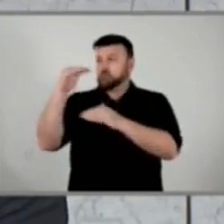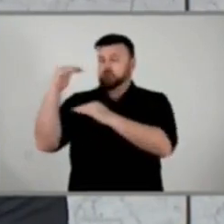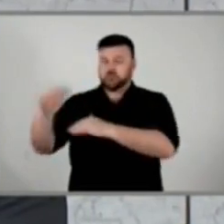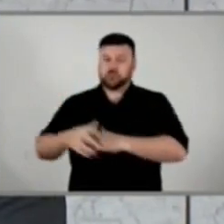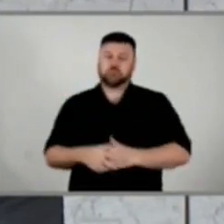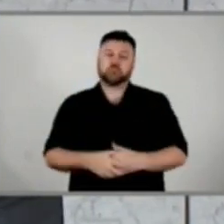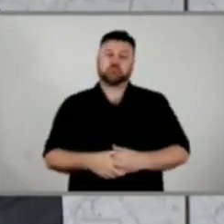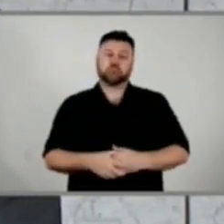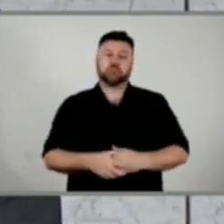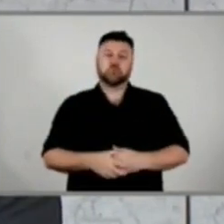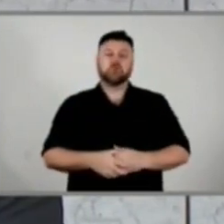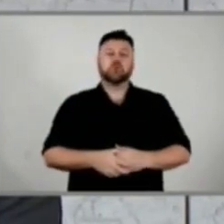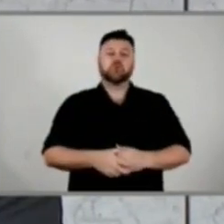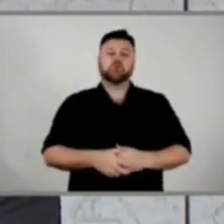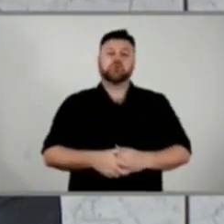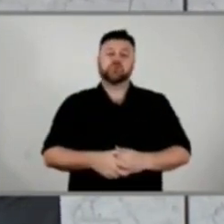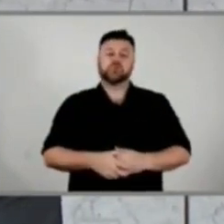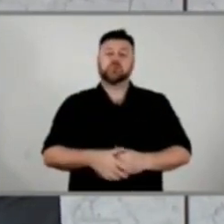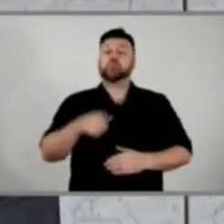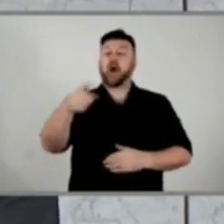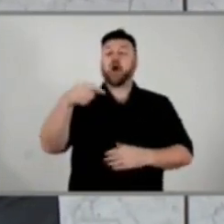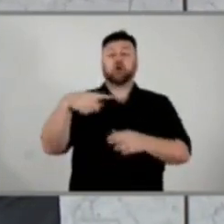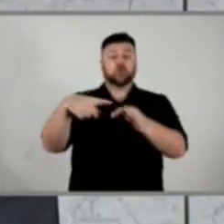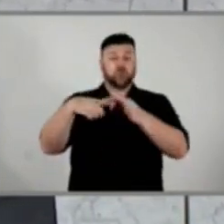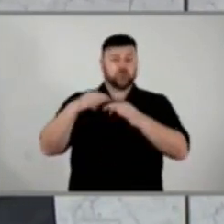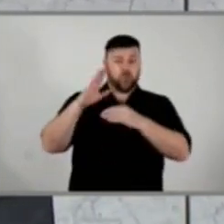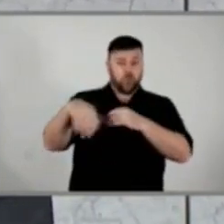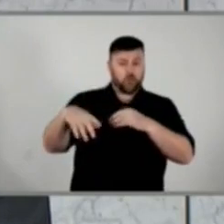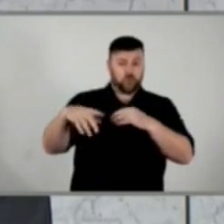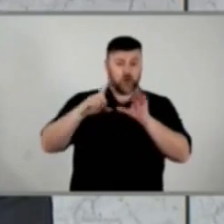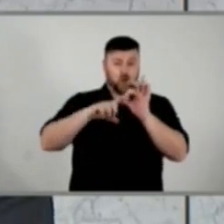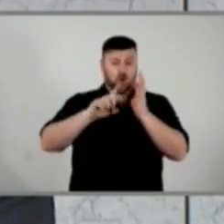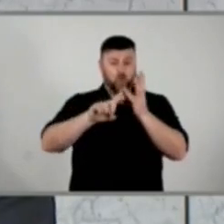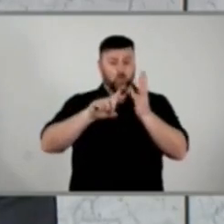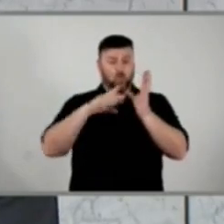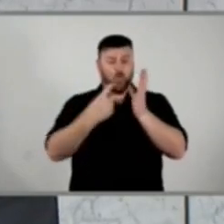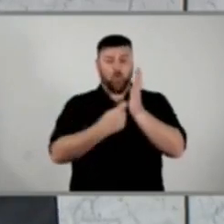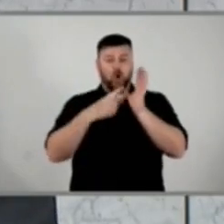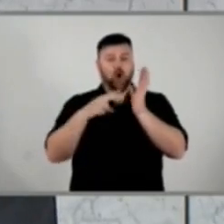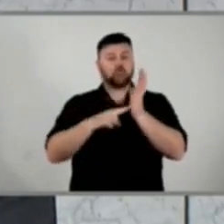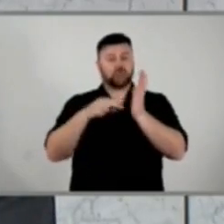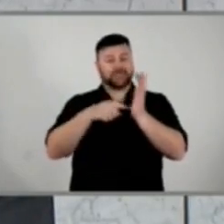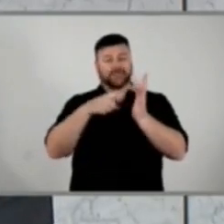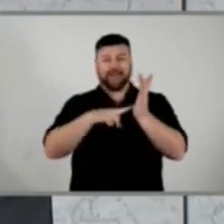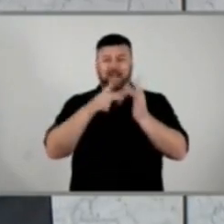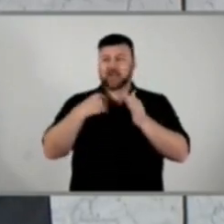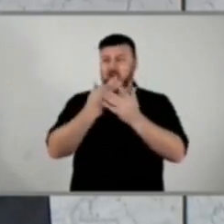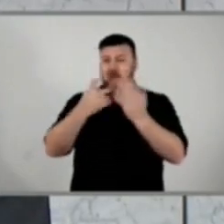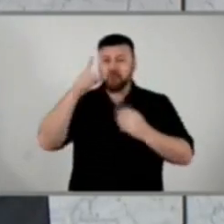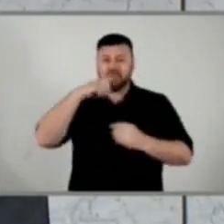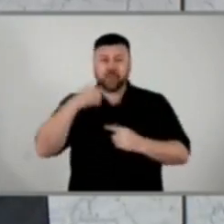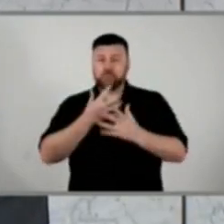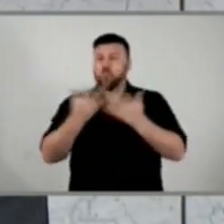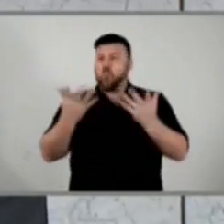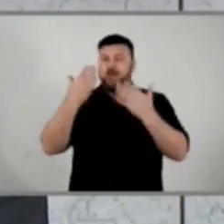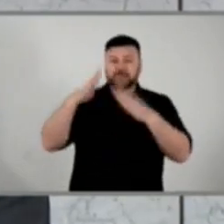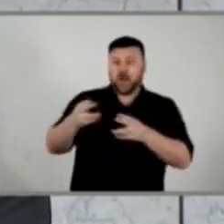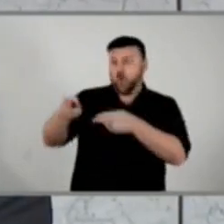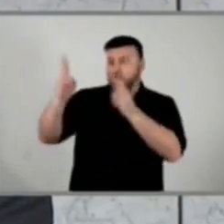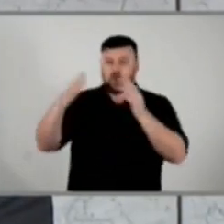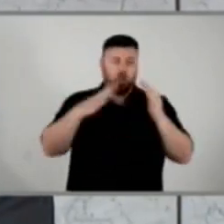questions you're asking are the same questions we're asking, and that's why we've set up the group today to go and do that work, identify what these other